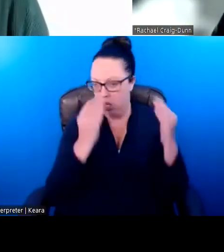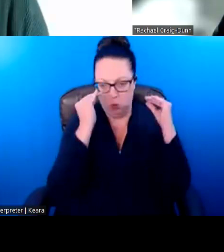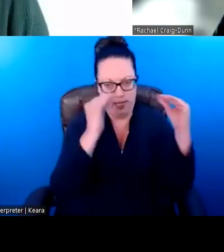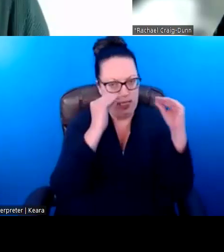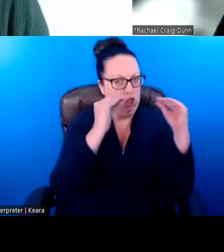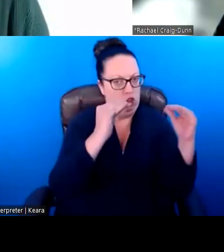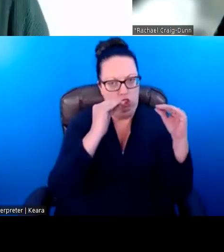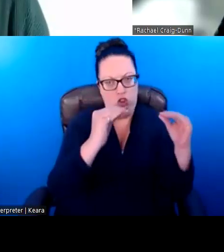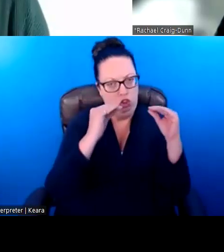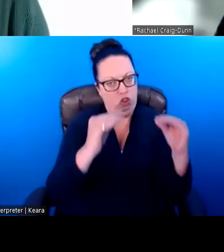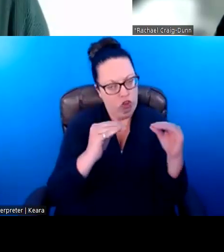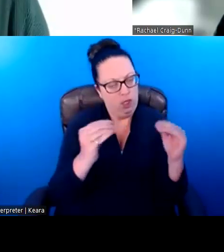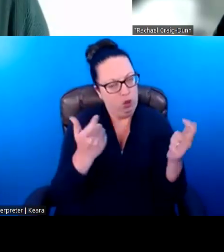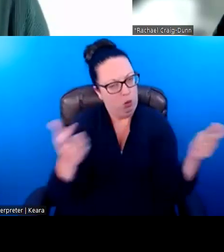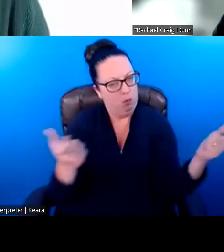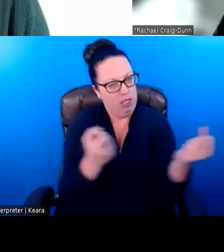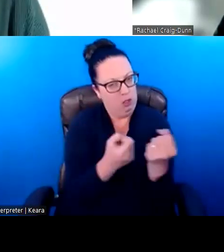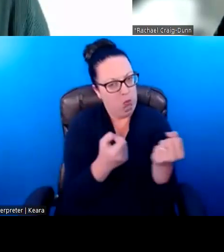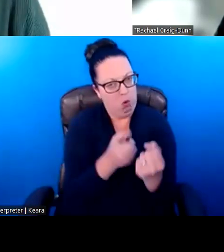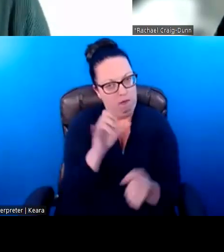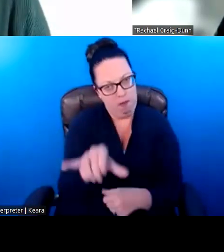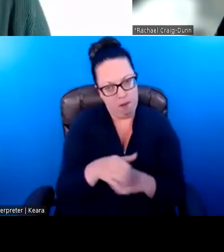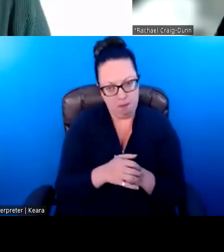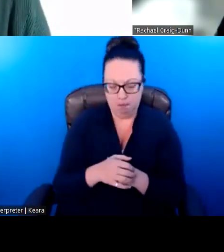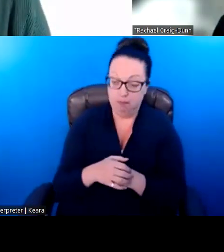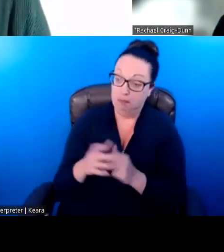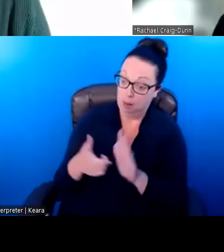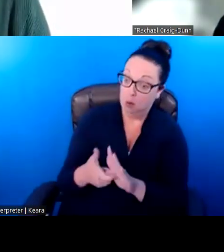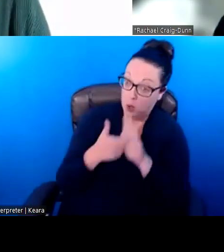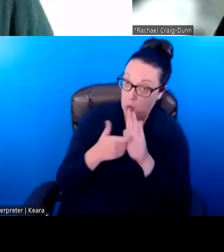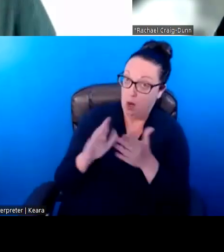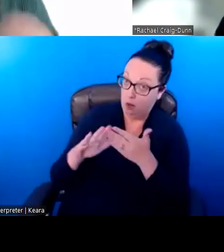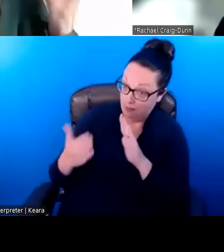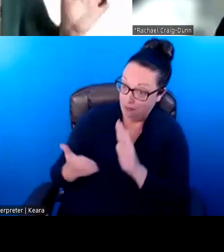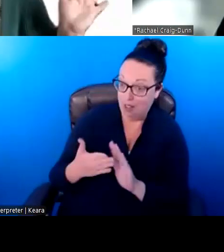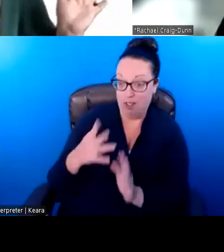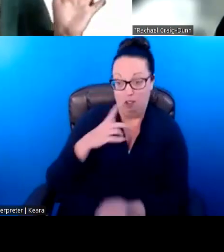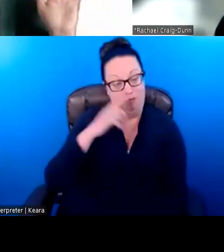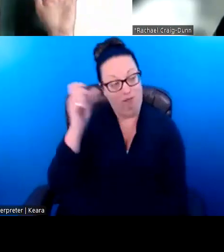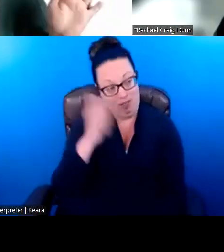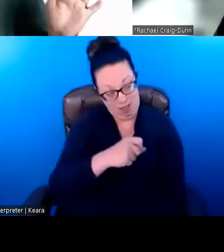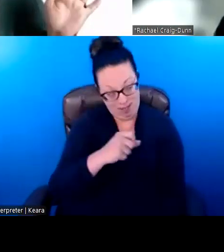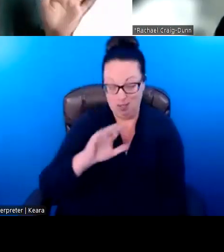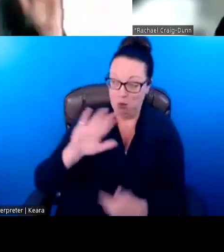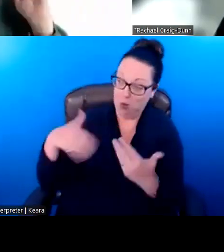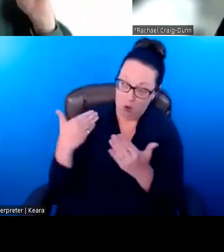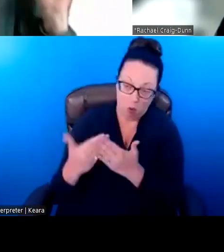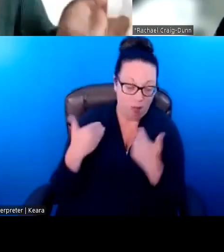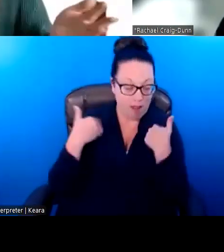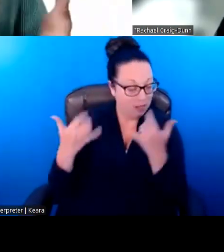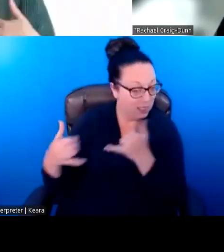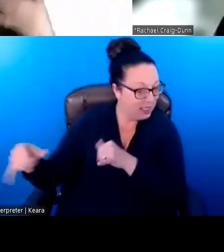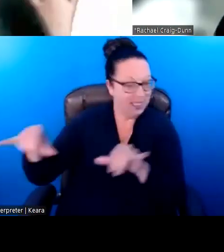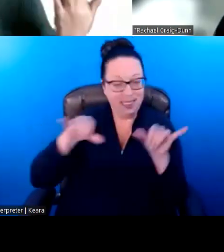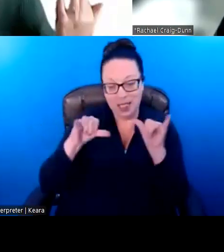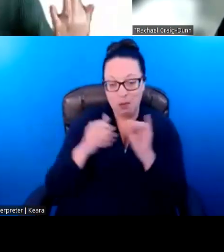proponents for that. Absolutely. It takes a village when we all have the same skills and knowledge, and we're all